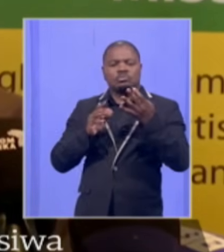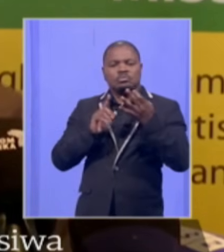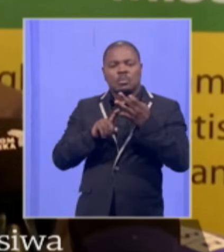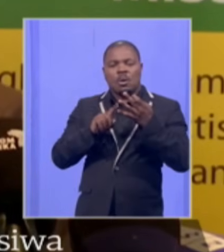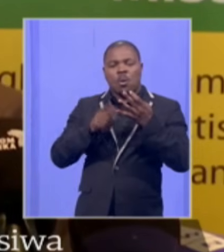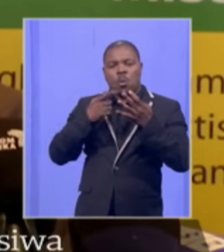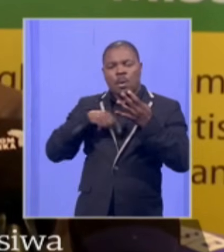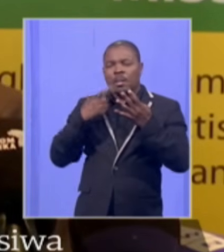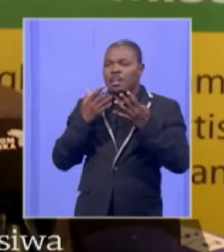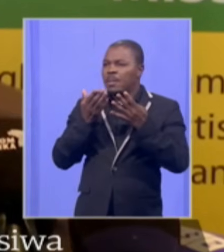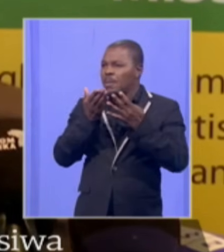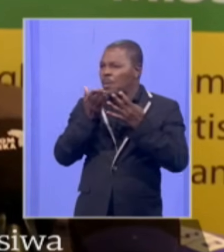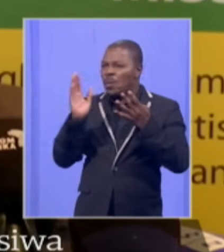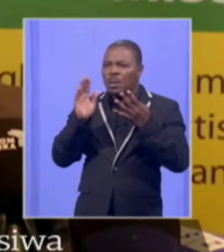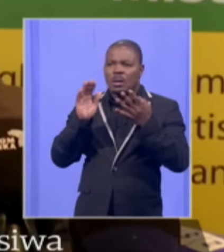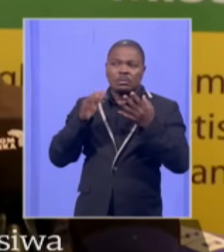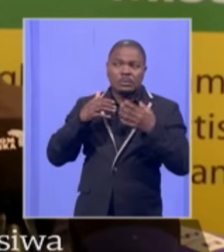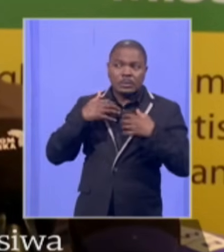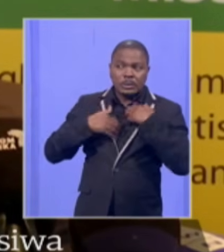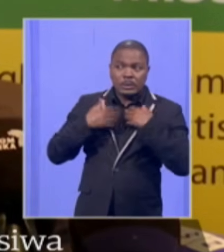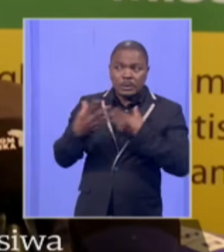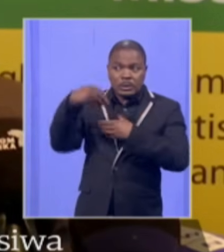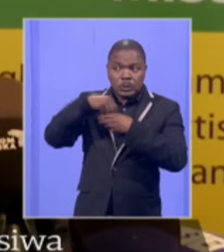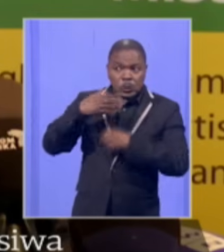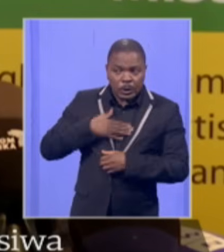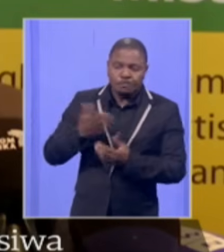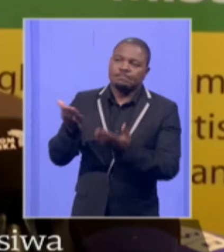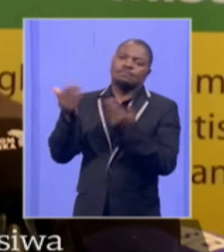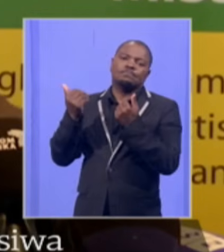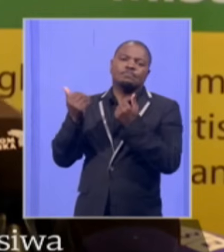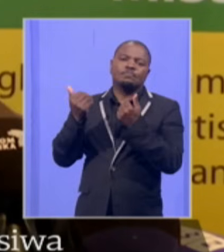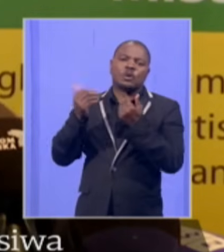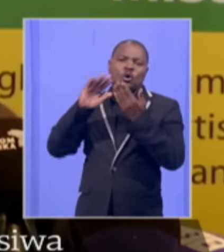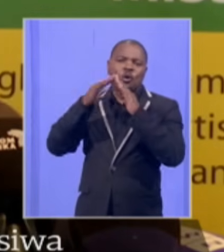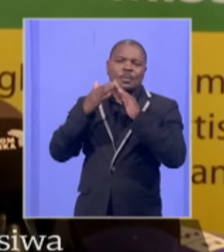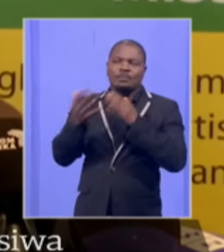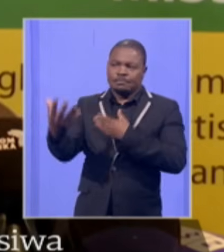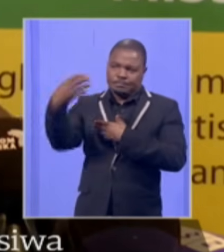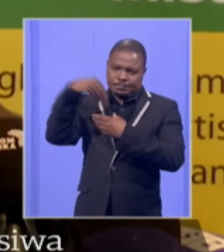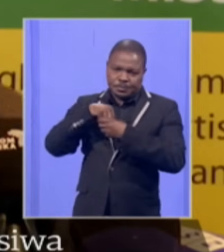invite all interested parties from